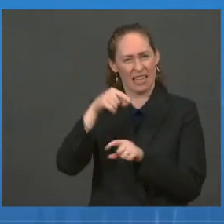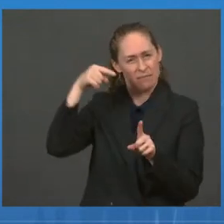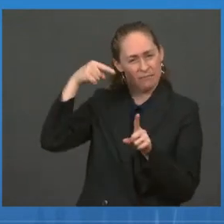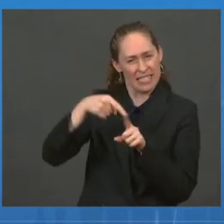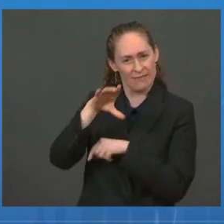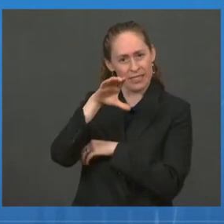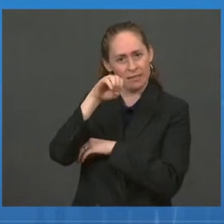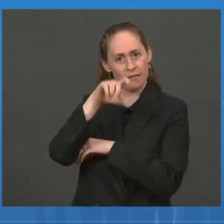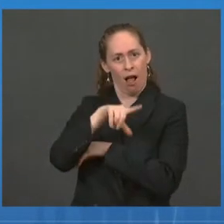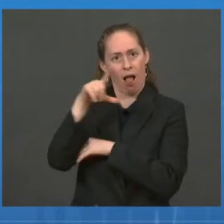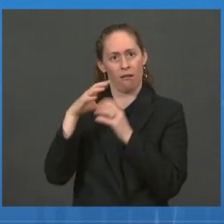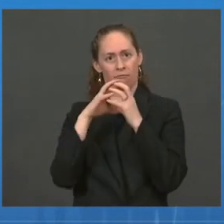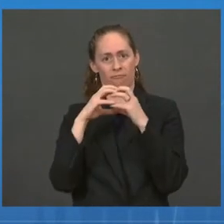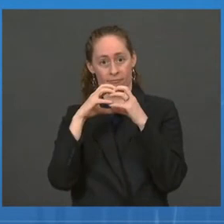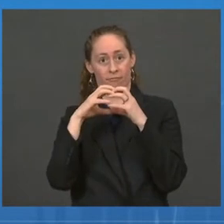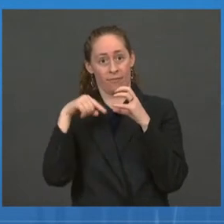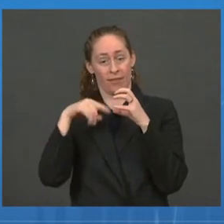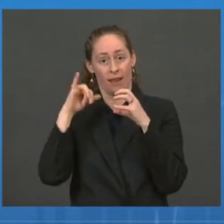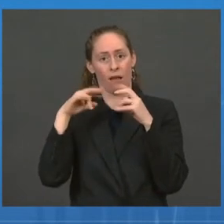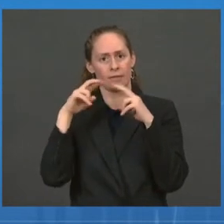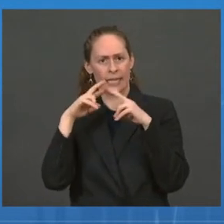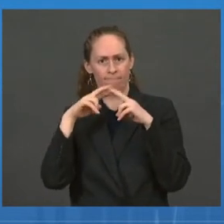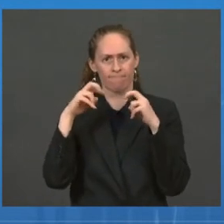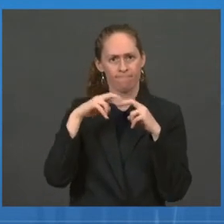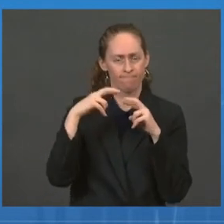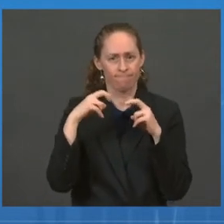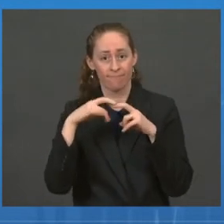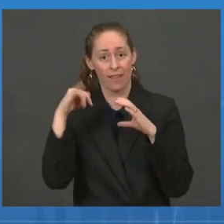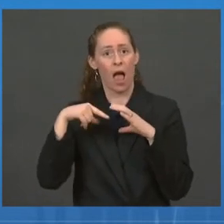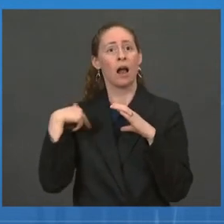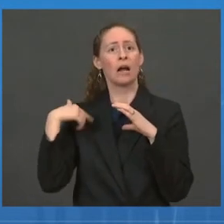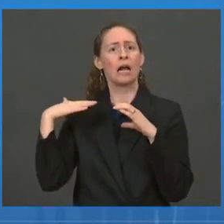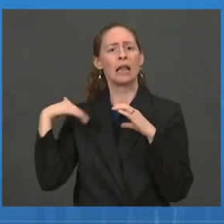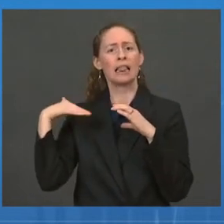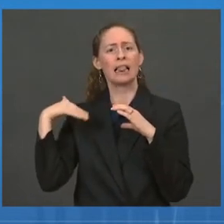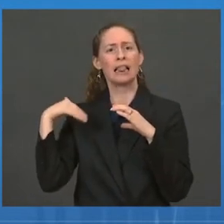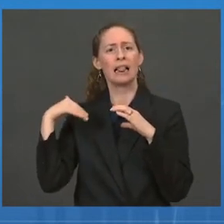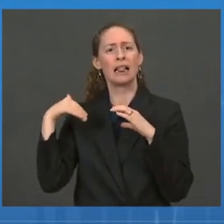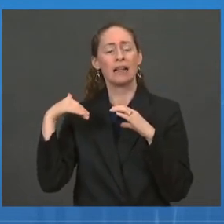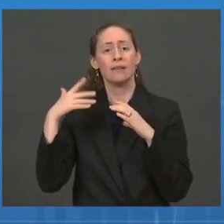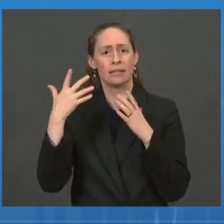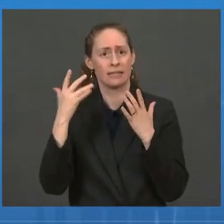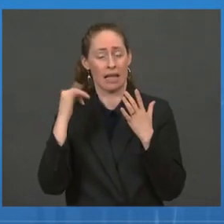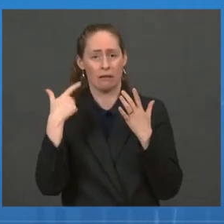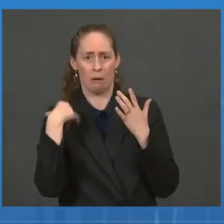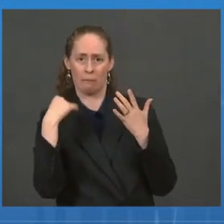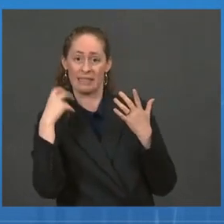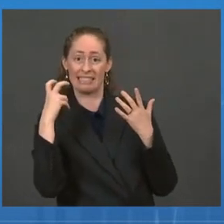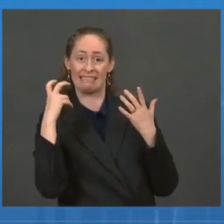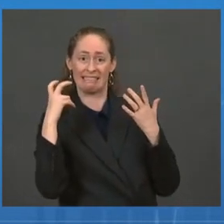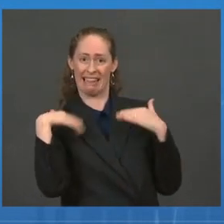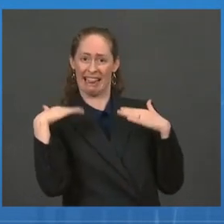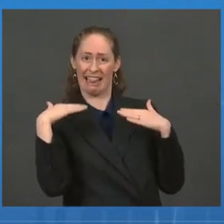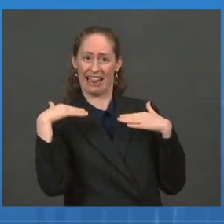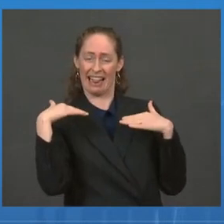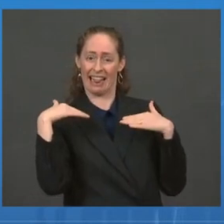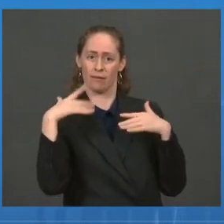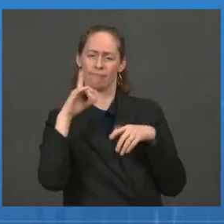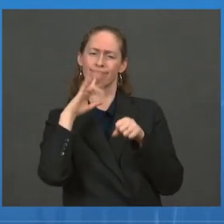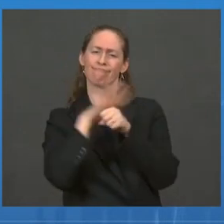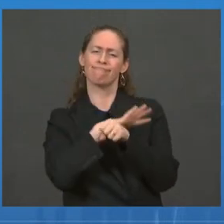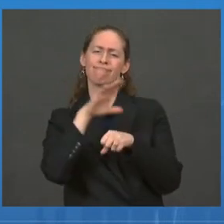next slide so what about these potential properties let's look about what we know and what we don't know